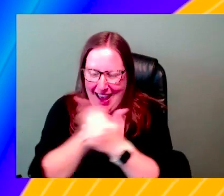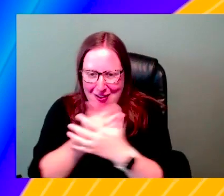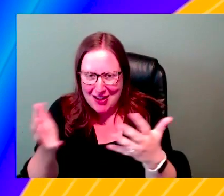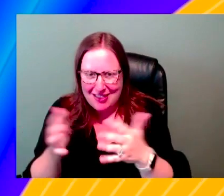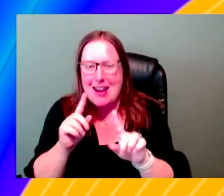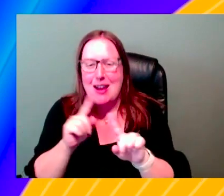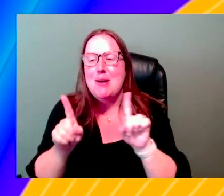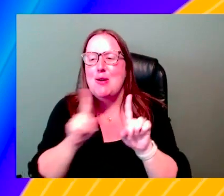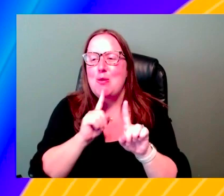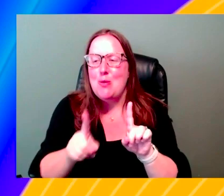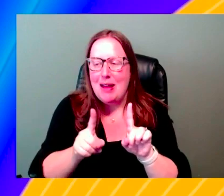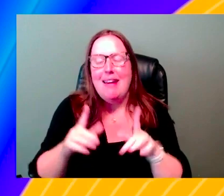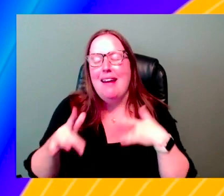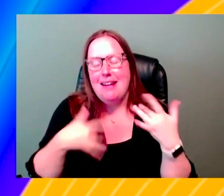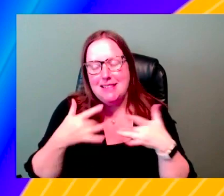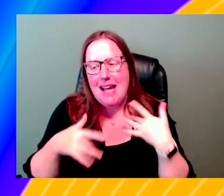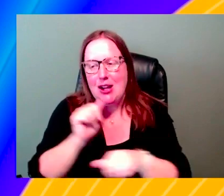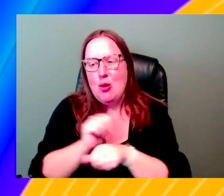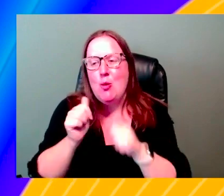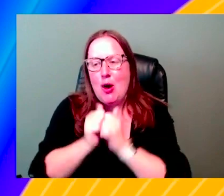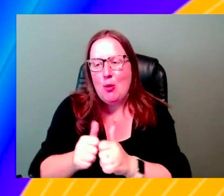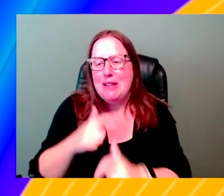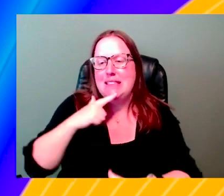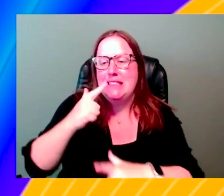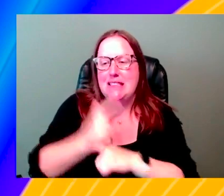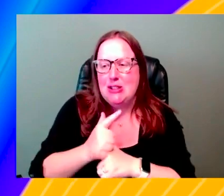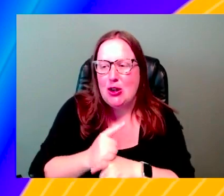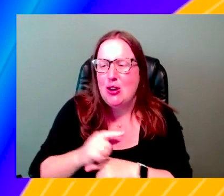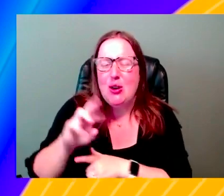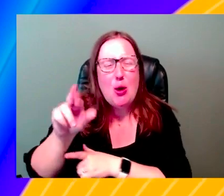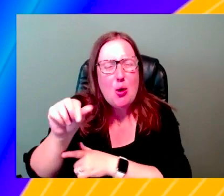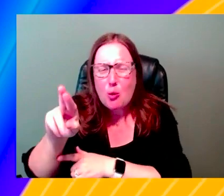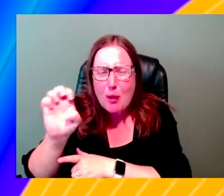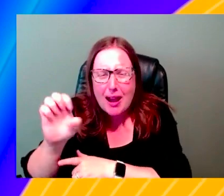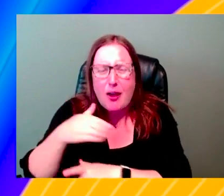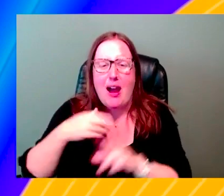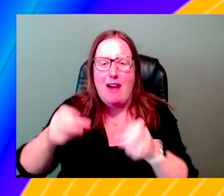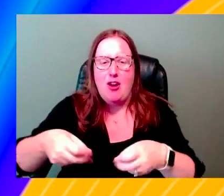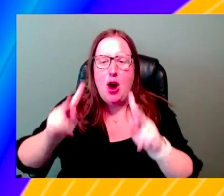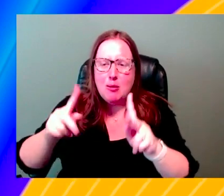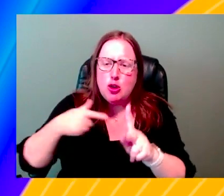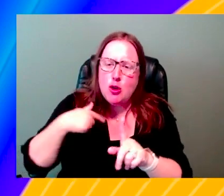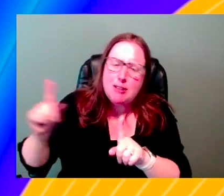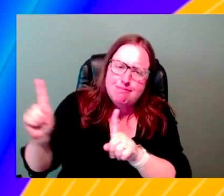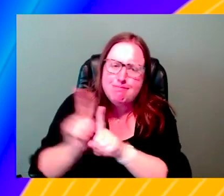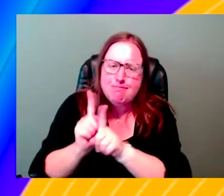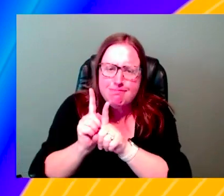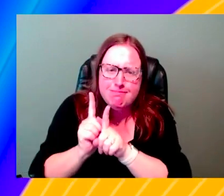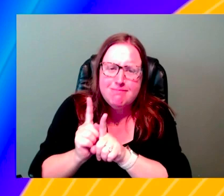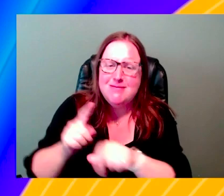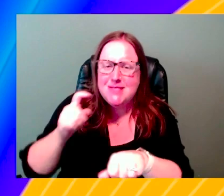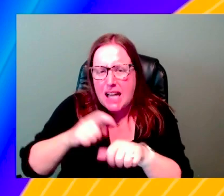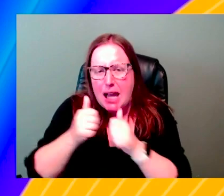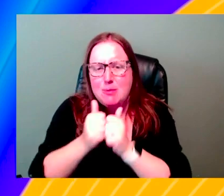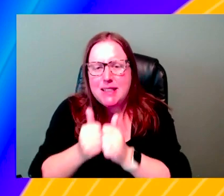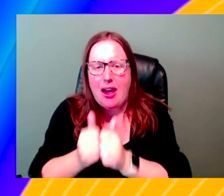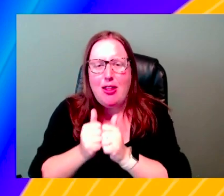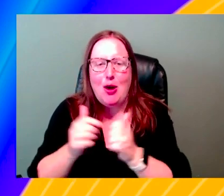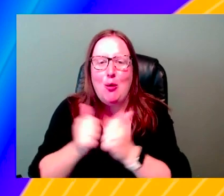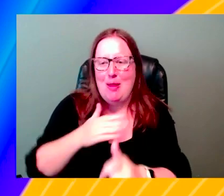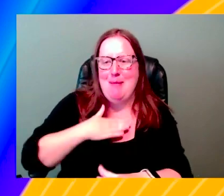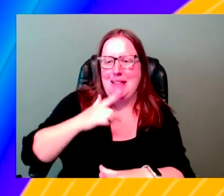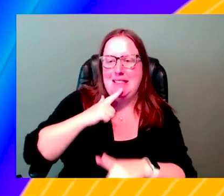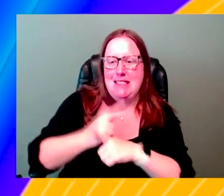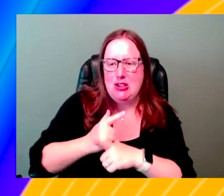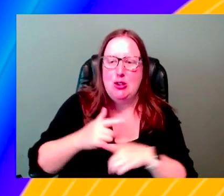really exciting to work with your sibling. It's very rare that you get the opportunity to spend this much time as you get older and become an adult. So we're really excited that we're still